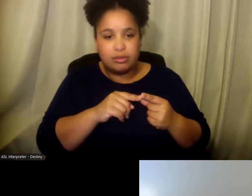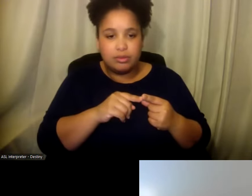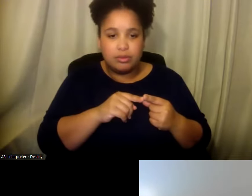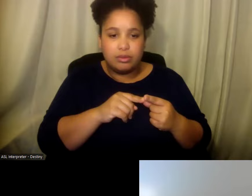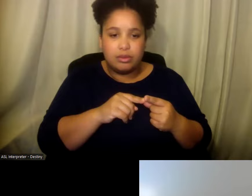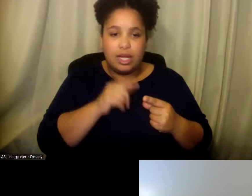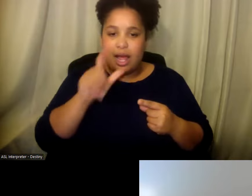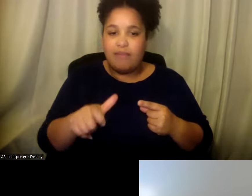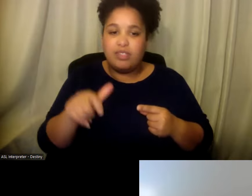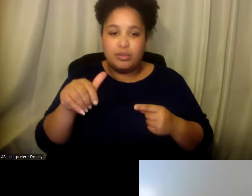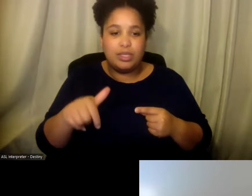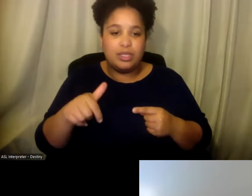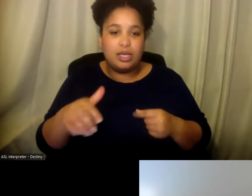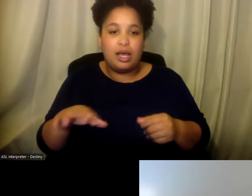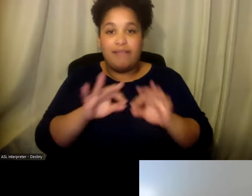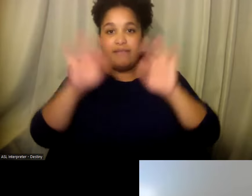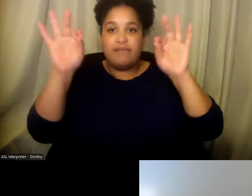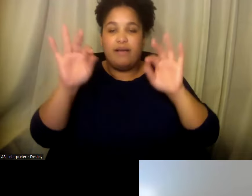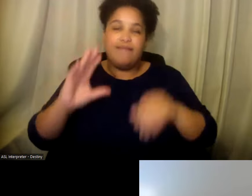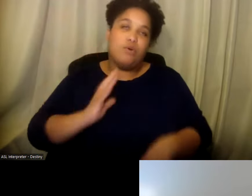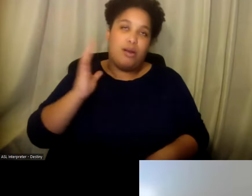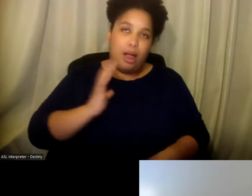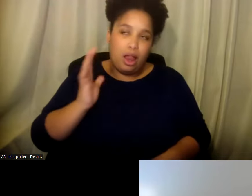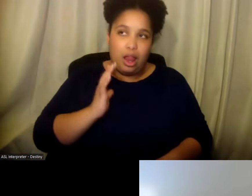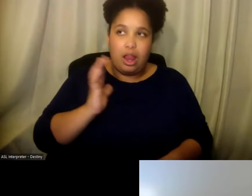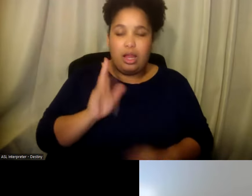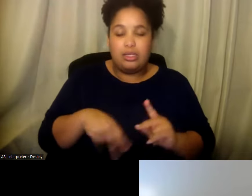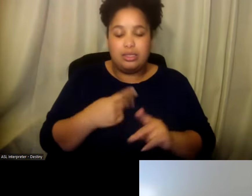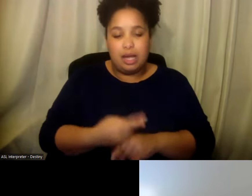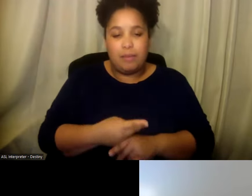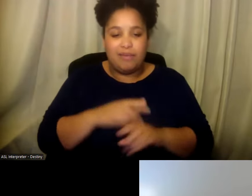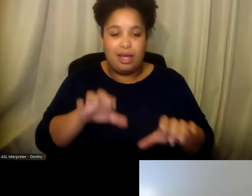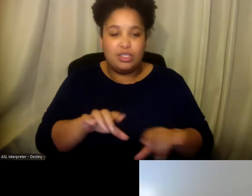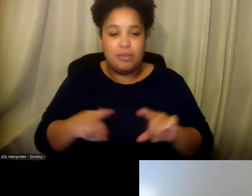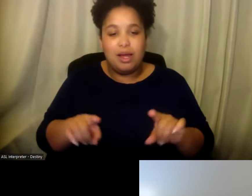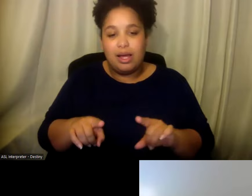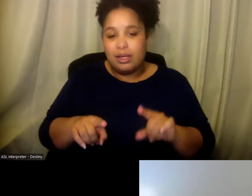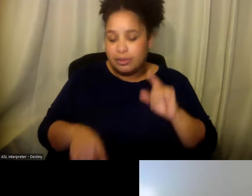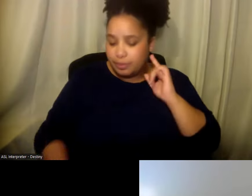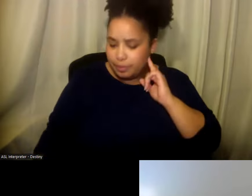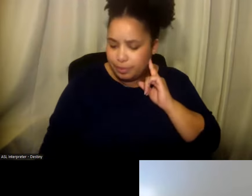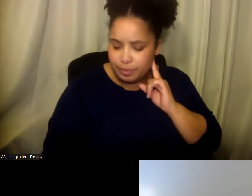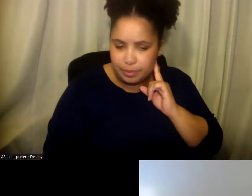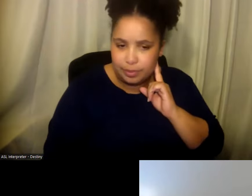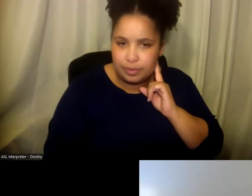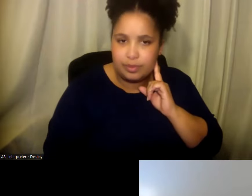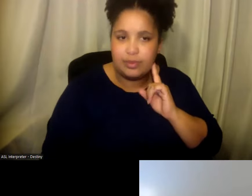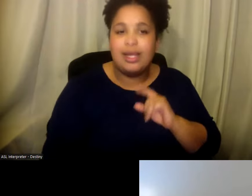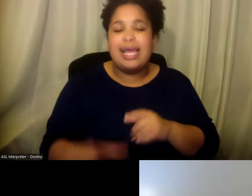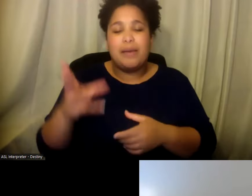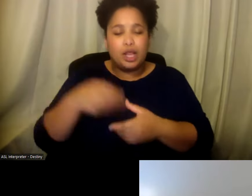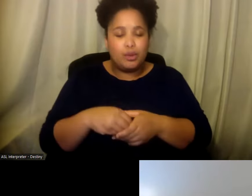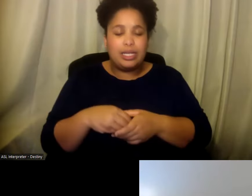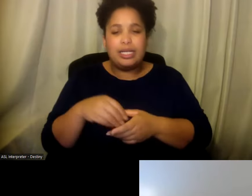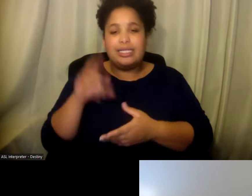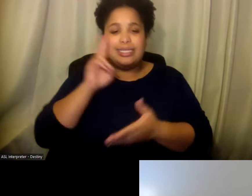needs to be like a formal action, but can capture it in the secretary's memo. That would be my suggestion. Thank you. Thanks so much